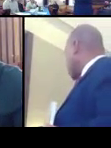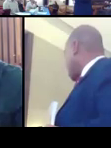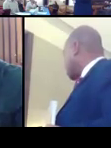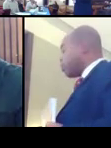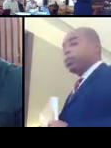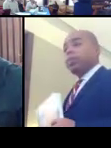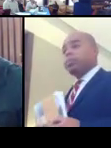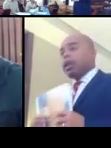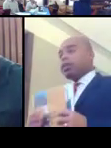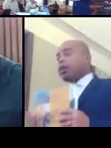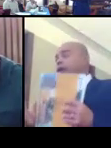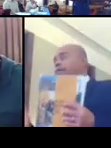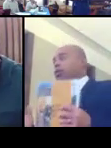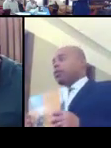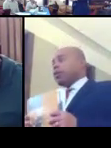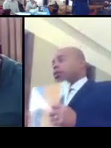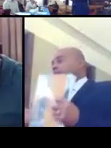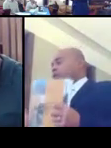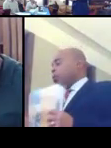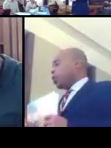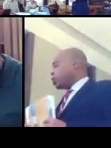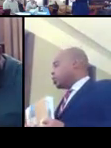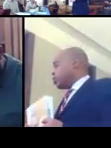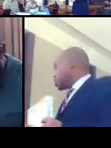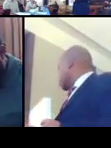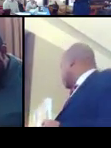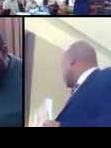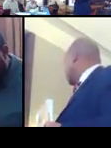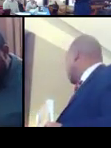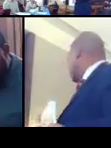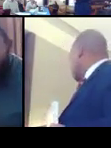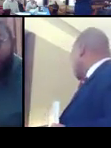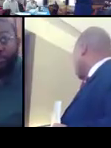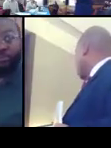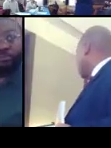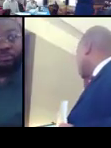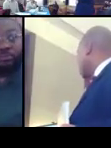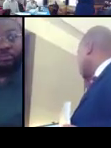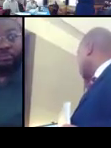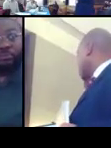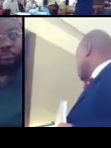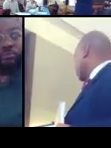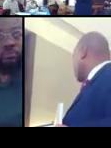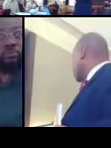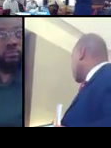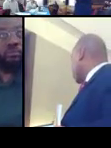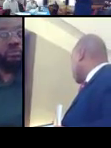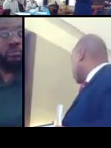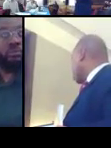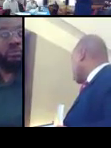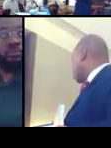We had, and also want to thank the For the Ville, also the Washington University, where they also provided